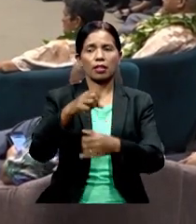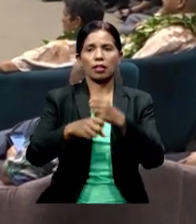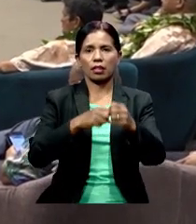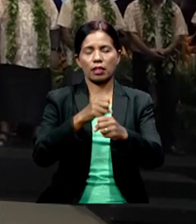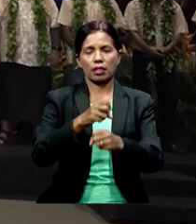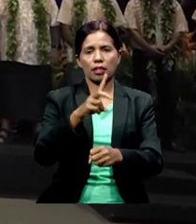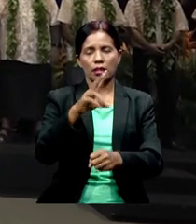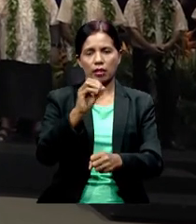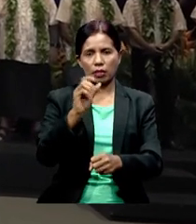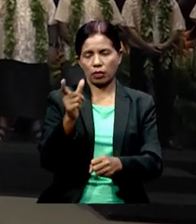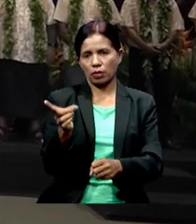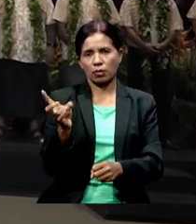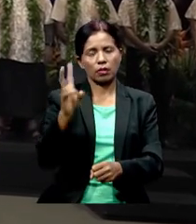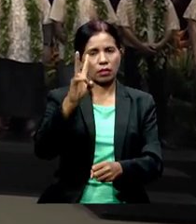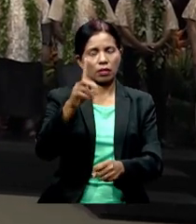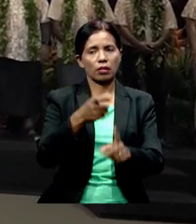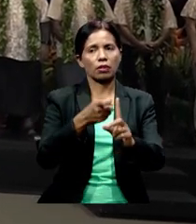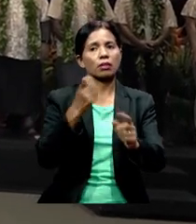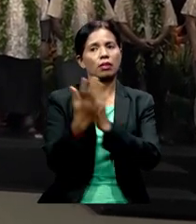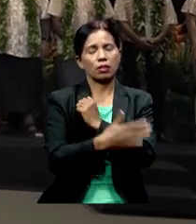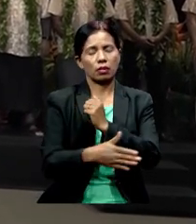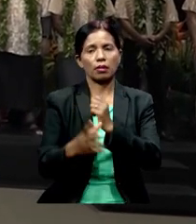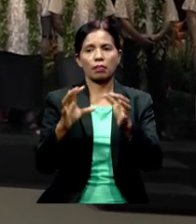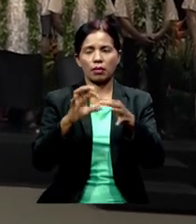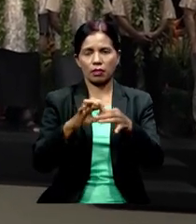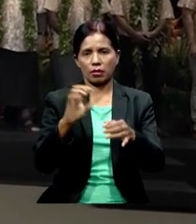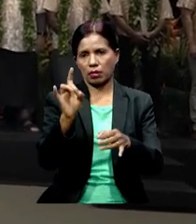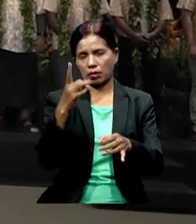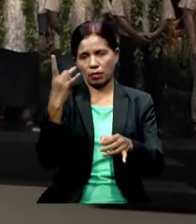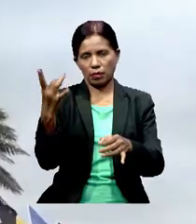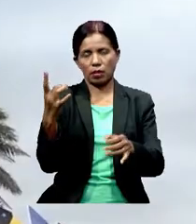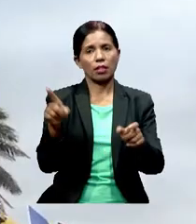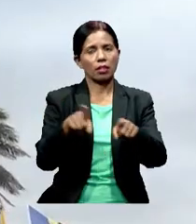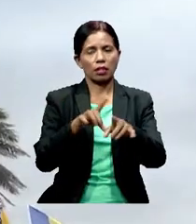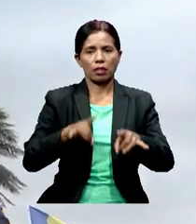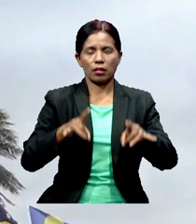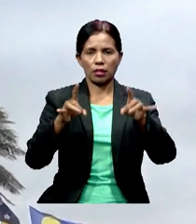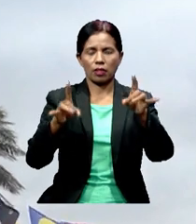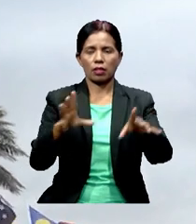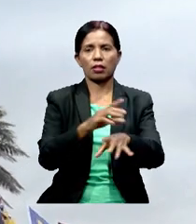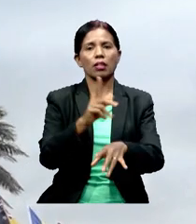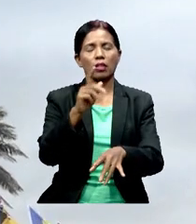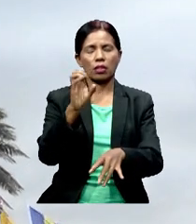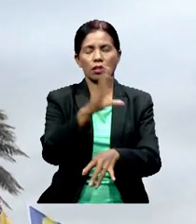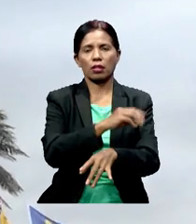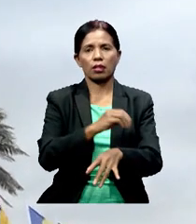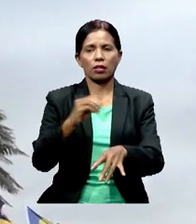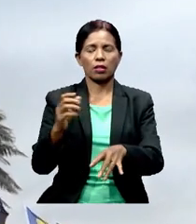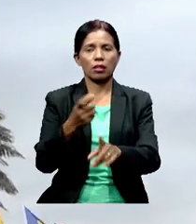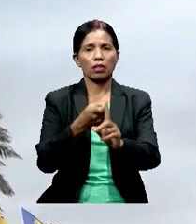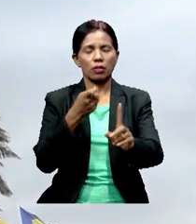sia hitunul resing ida komposto sinasau membru sanul resing walu makanesan Australia, Ilha Cook, Estado Federado